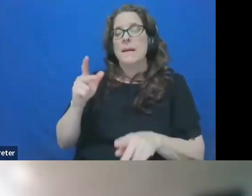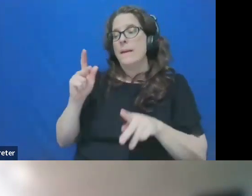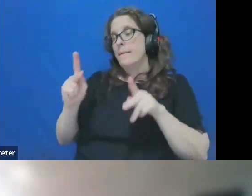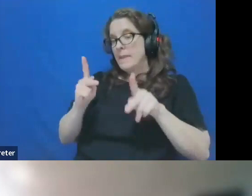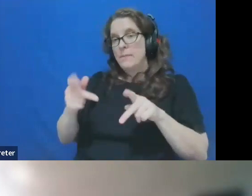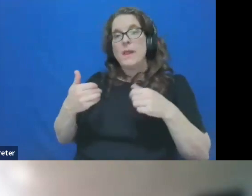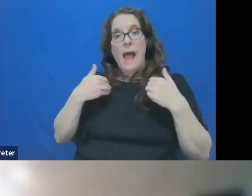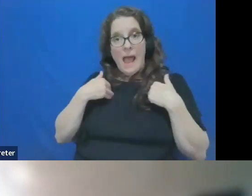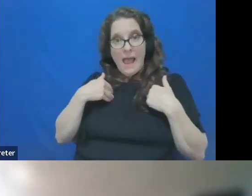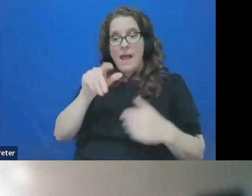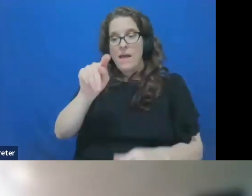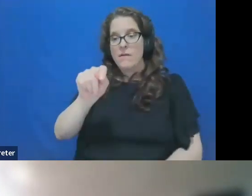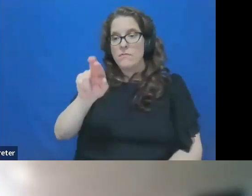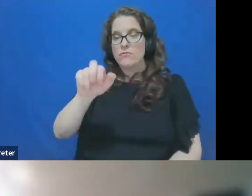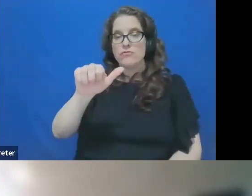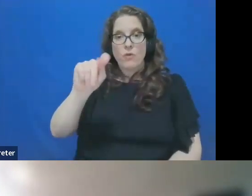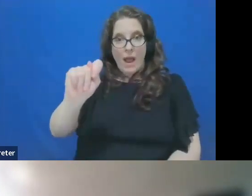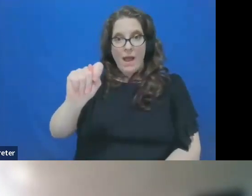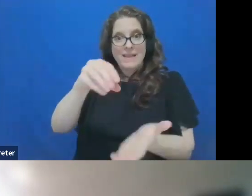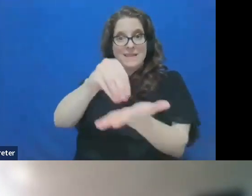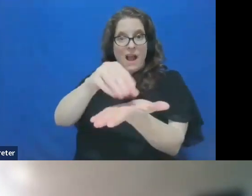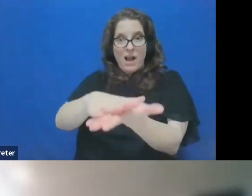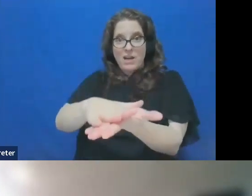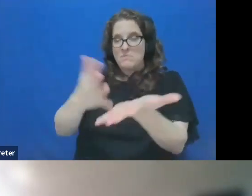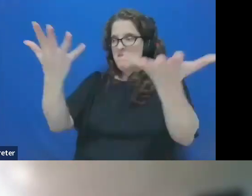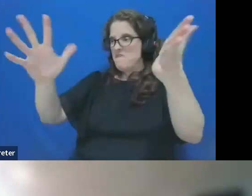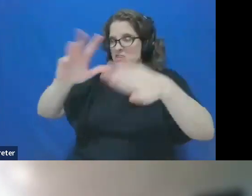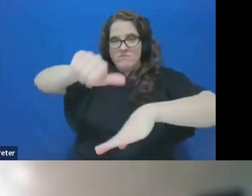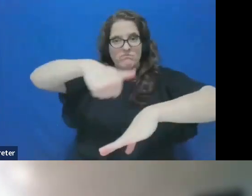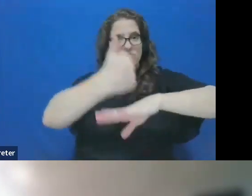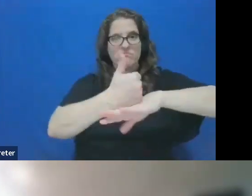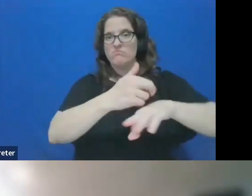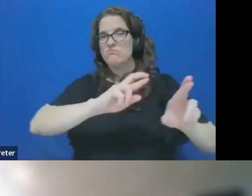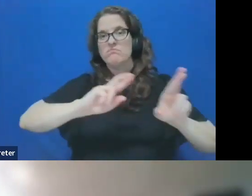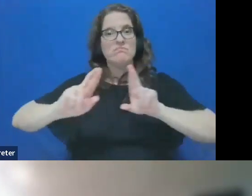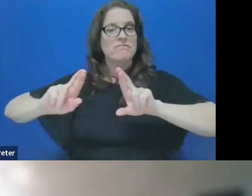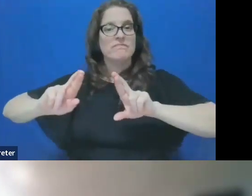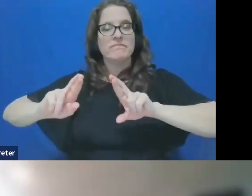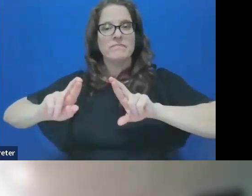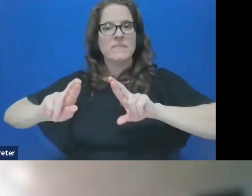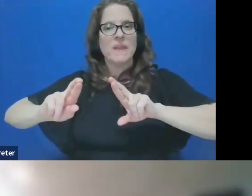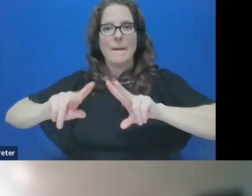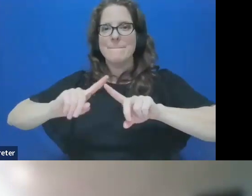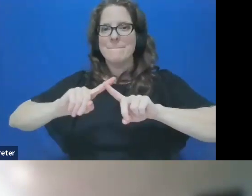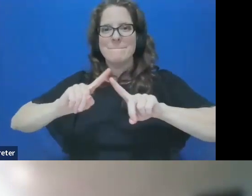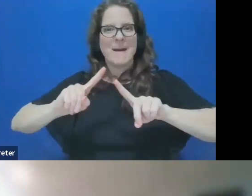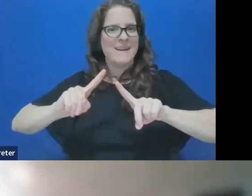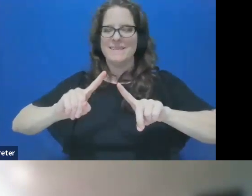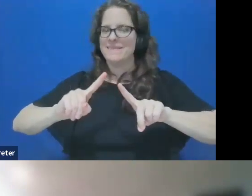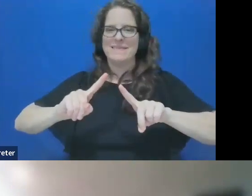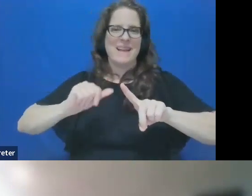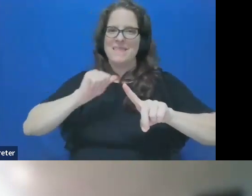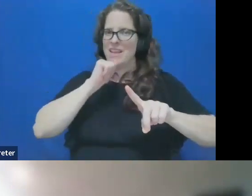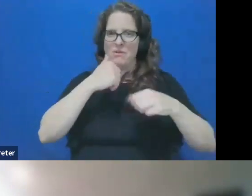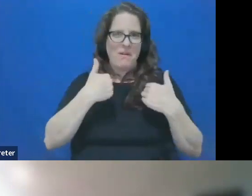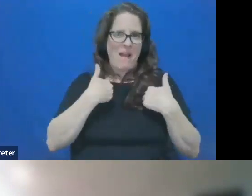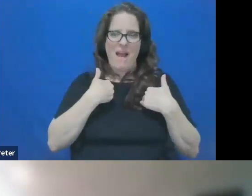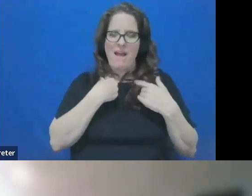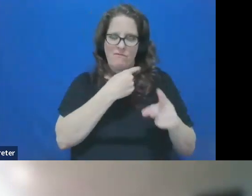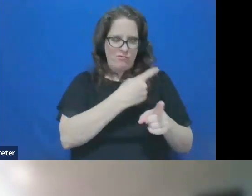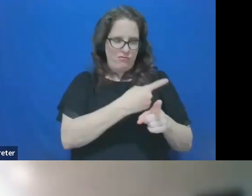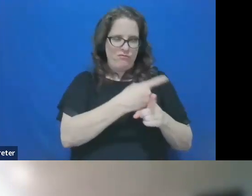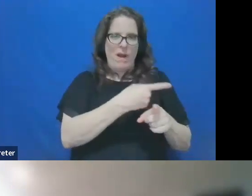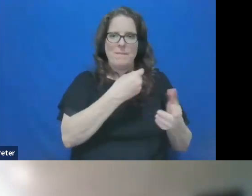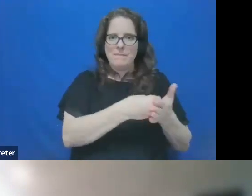trust documents drafted, set up, but they're not funded properly in terms of,